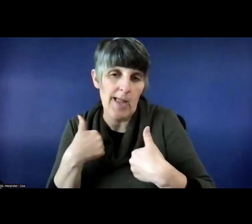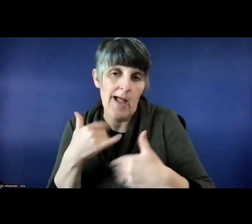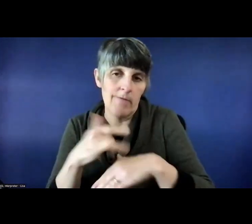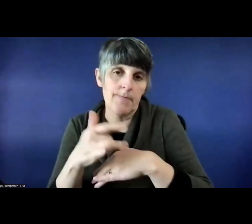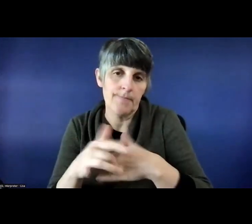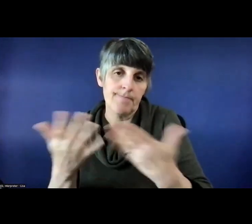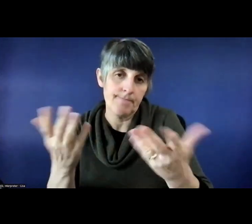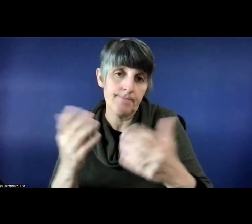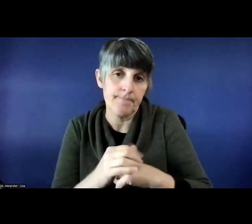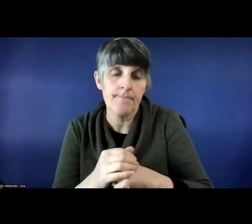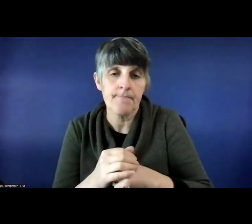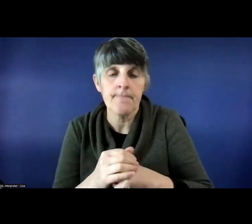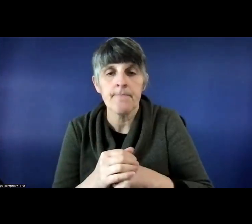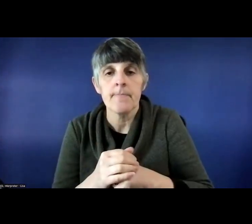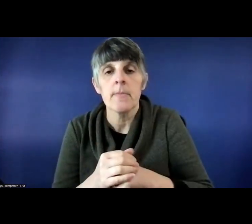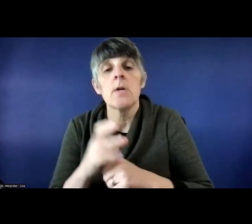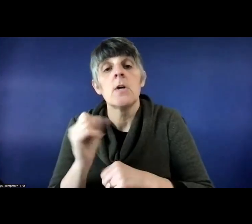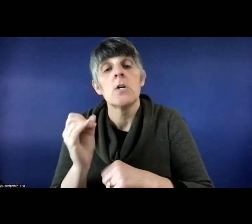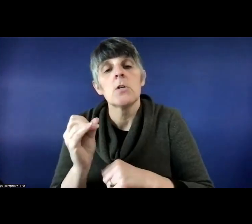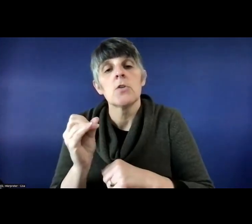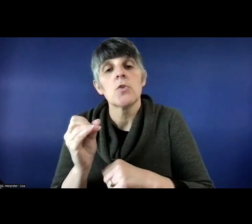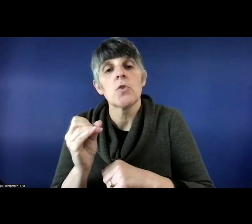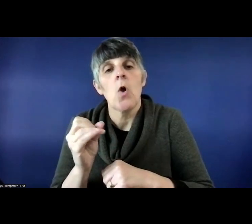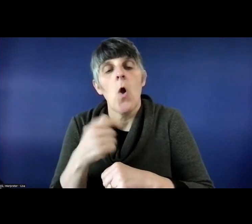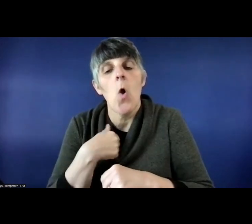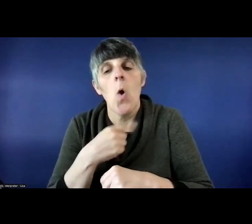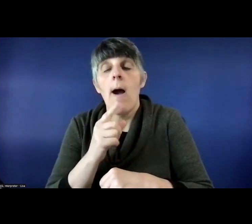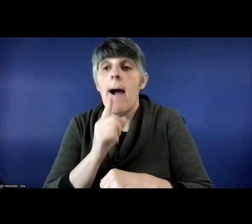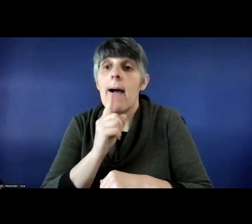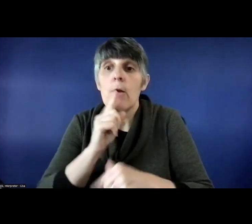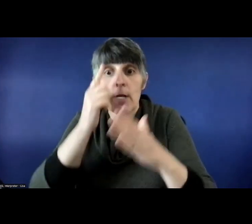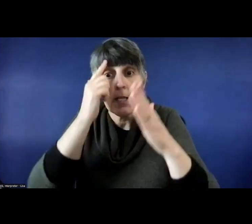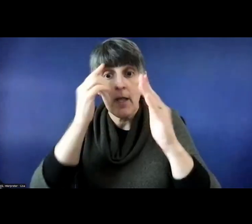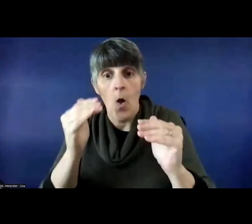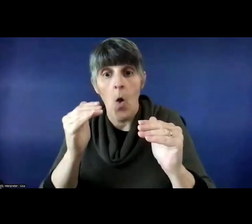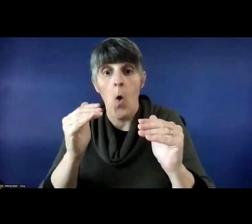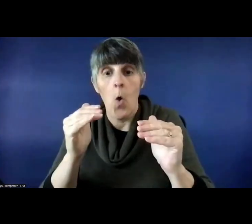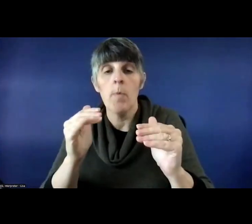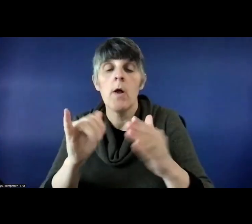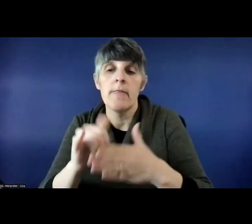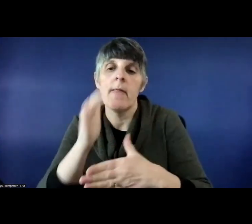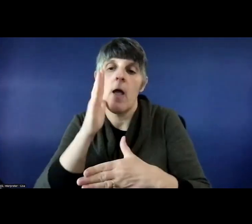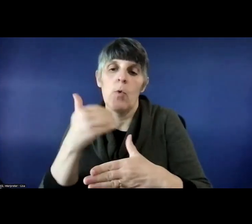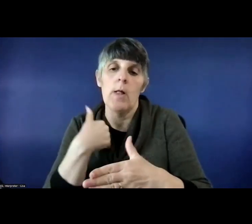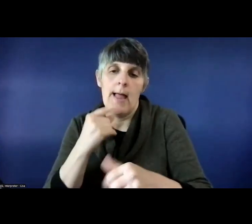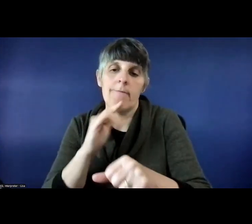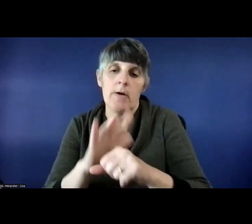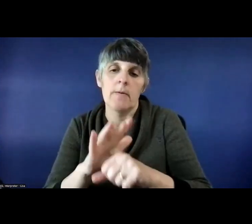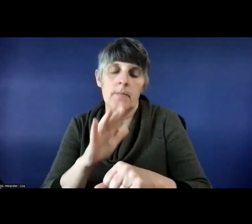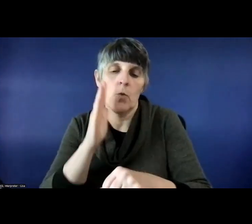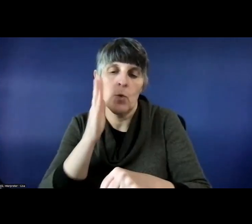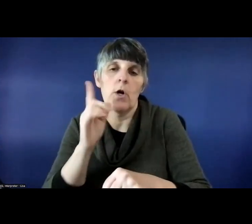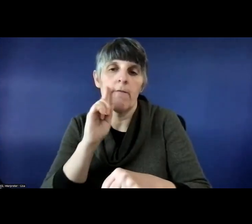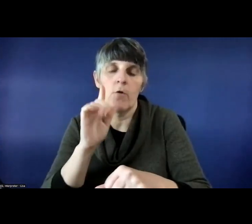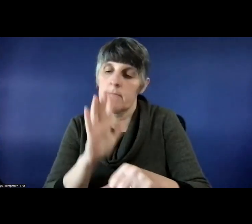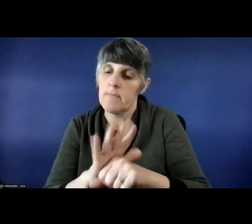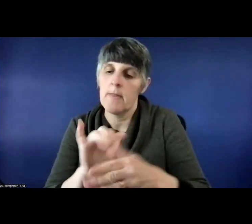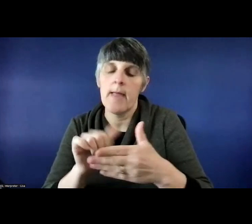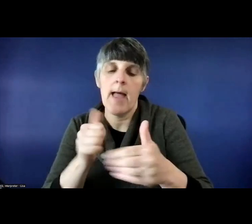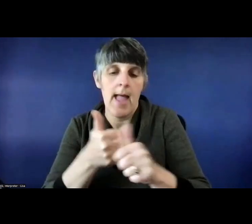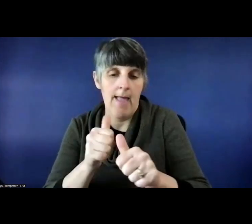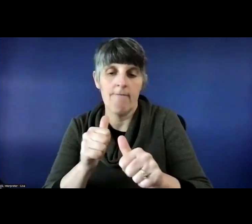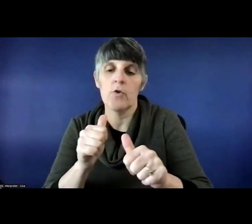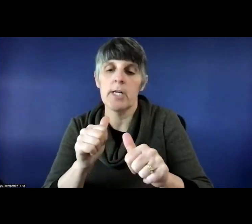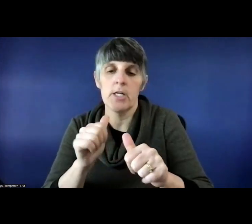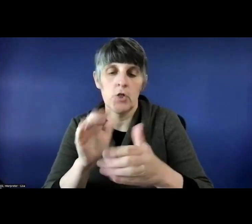disposal these days. So I really hope that there will be a commitment to ensure that every school